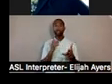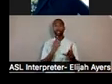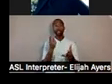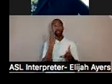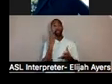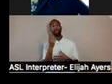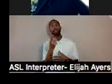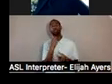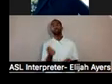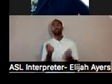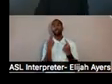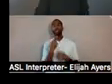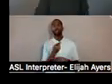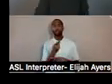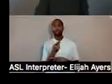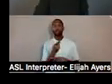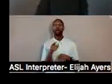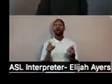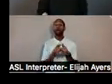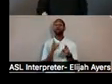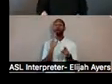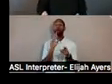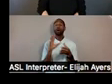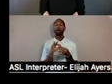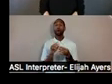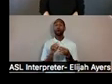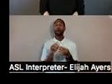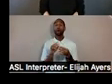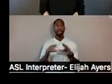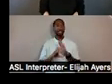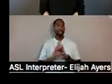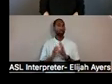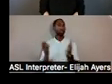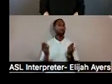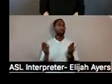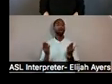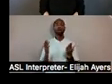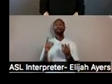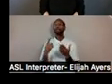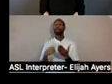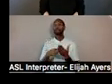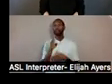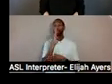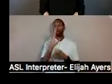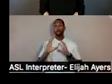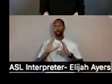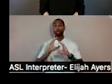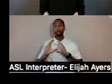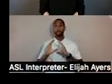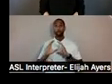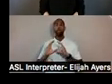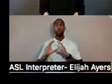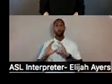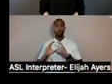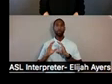that you understand them. And one of the things that I will just say I love about this character is that sometimes direct communication is placed as the